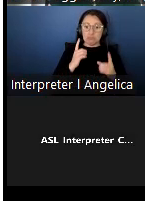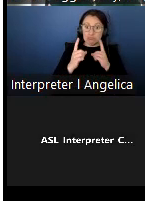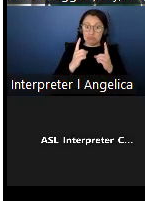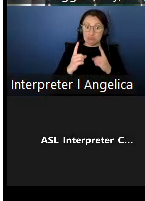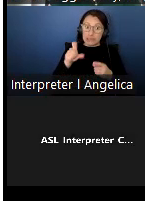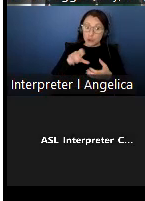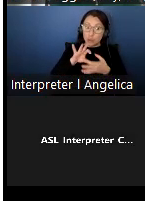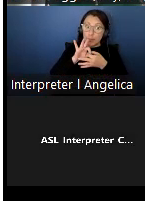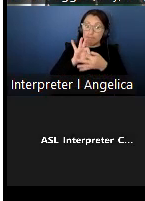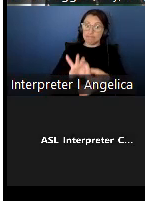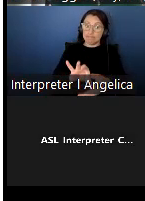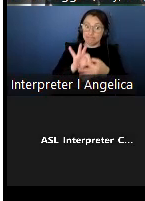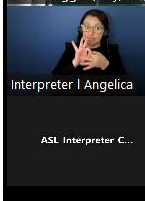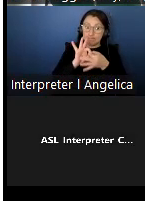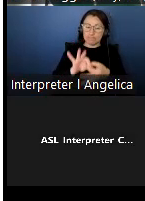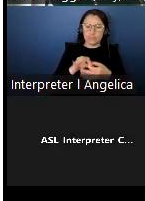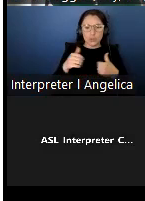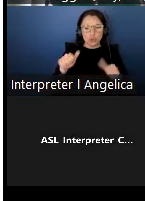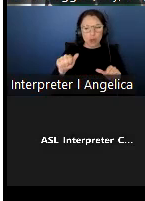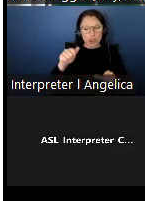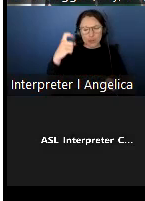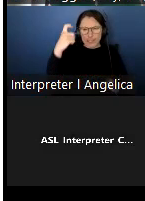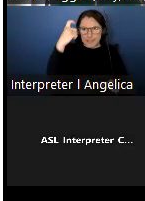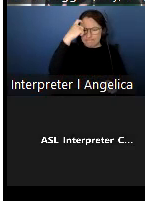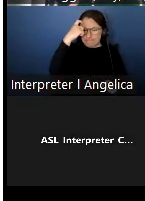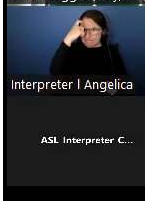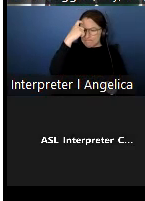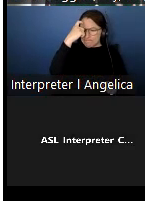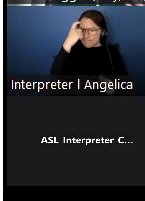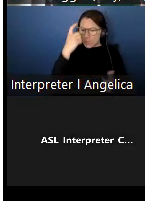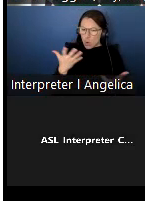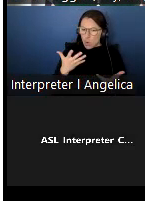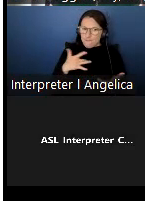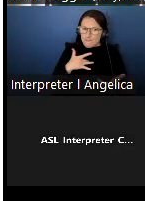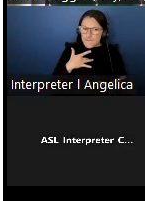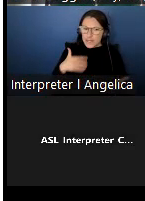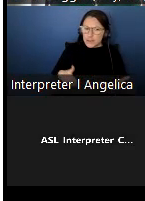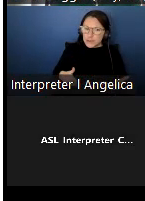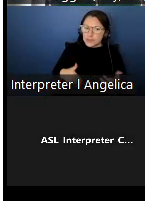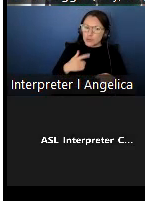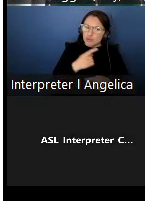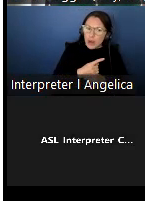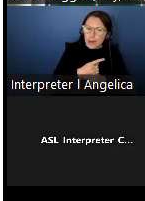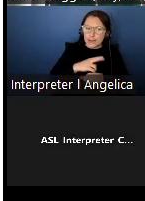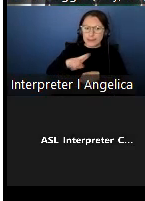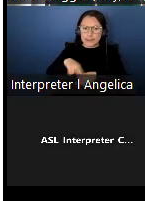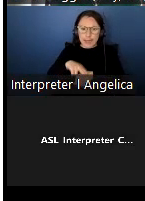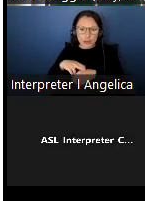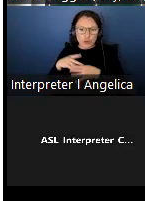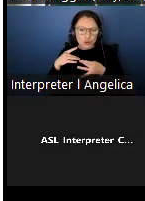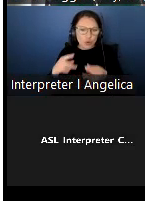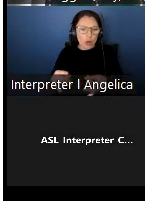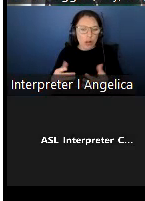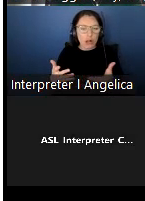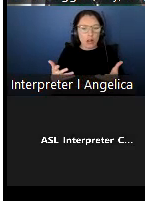with clients, try to be mindful about what feels right and natural versus what may be